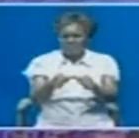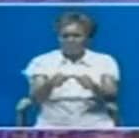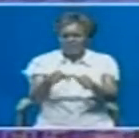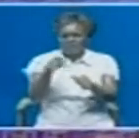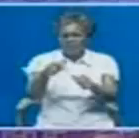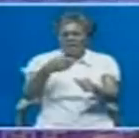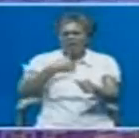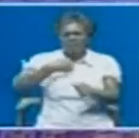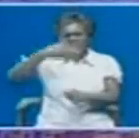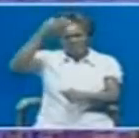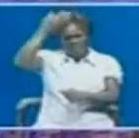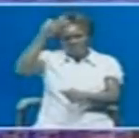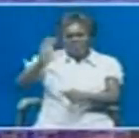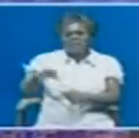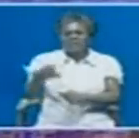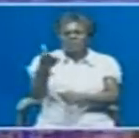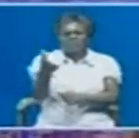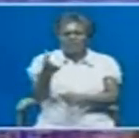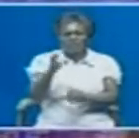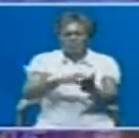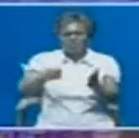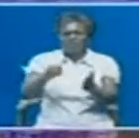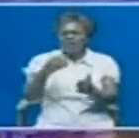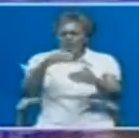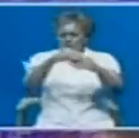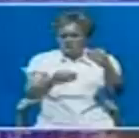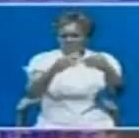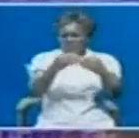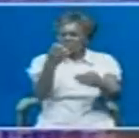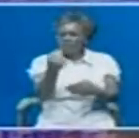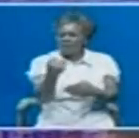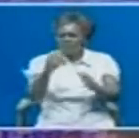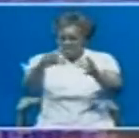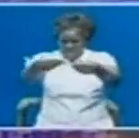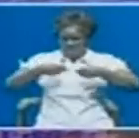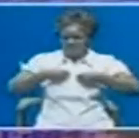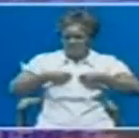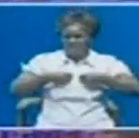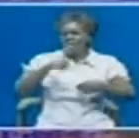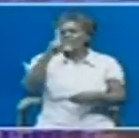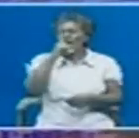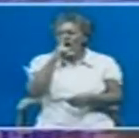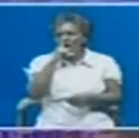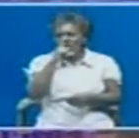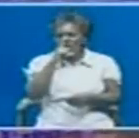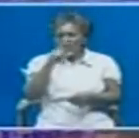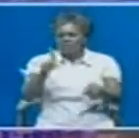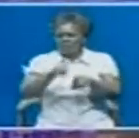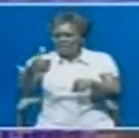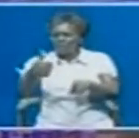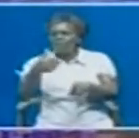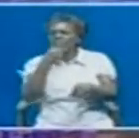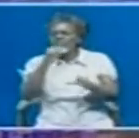taxi at City Market. And he removed $500, gave me and said, have lunch. He gave Douglas $500, says, have